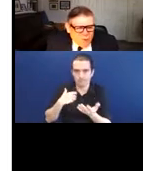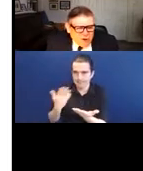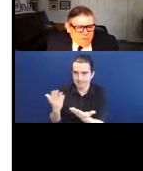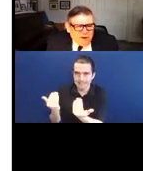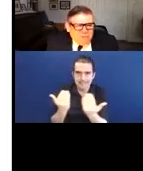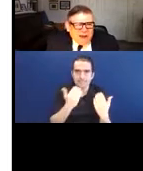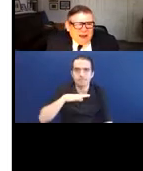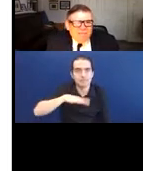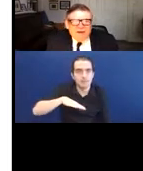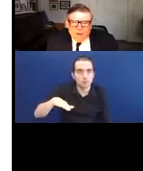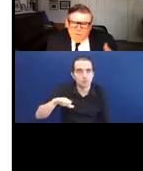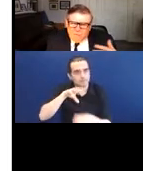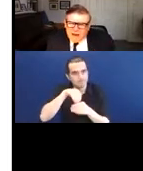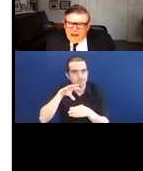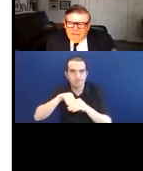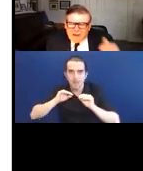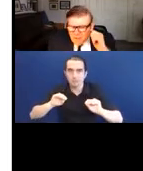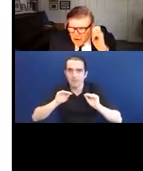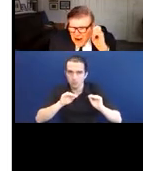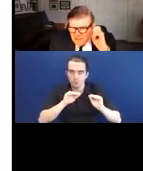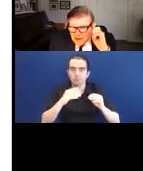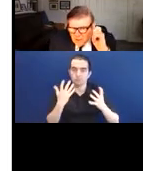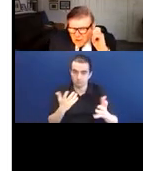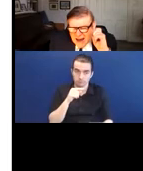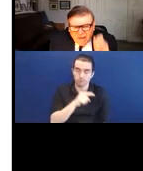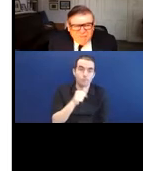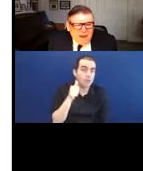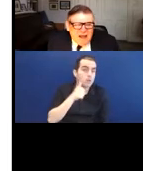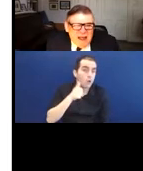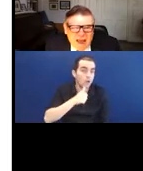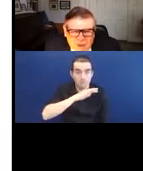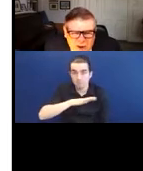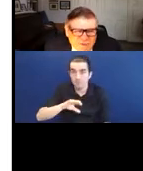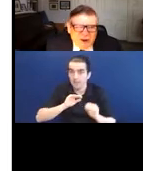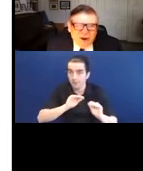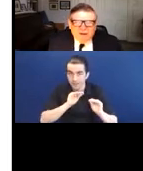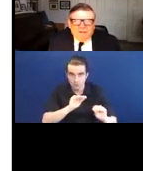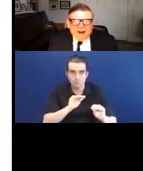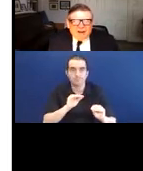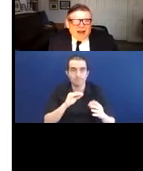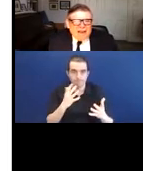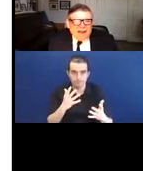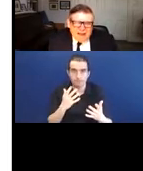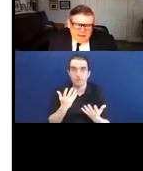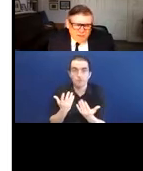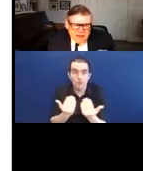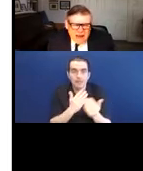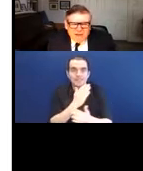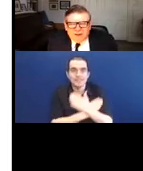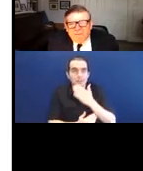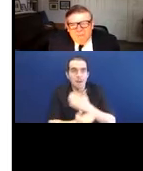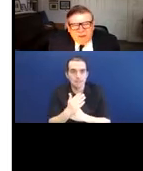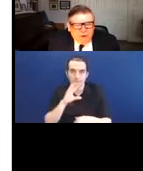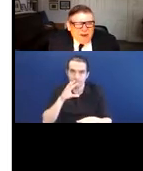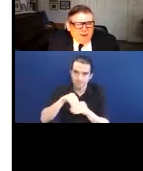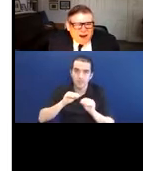material was produced by government or by television programs that put it out, it was often not differentiated. It sort of was aimed at a